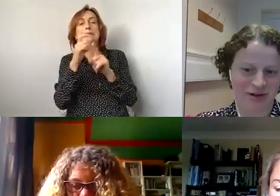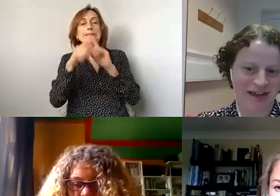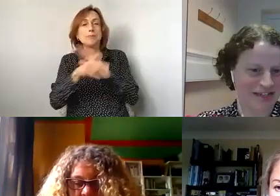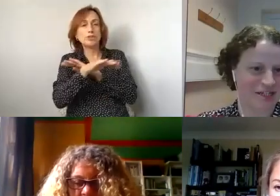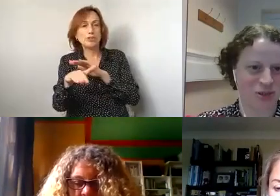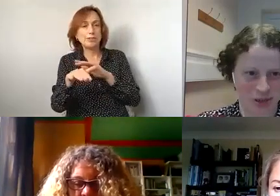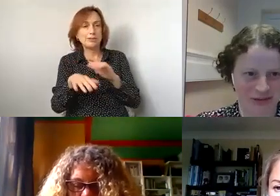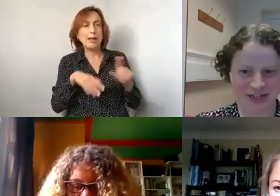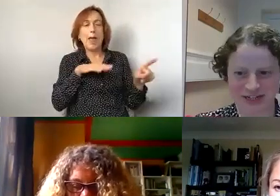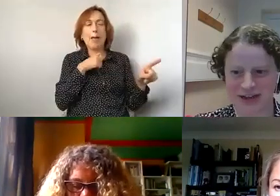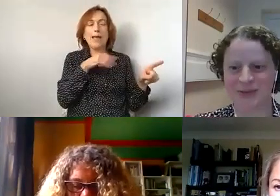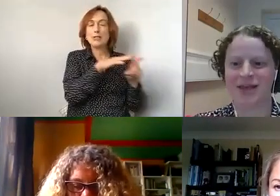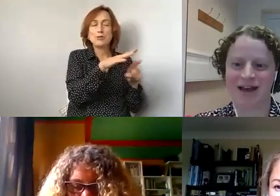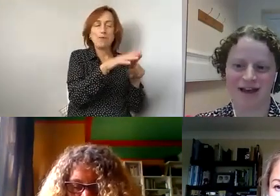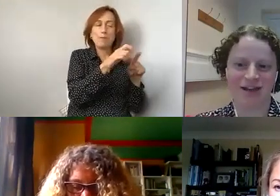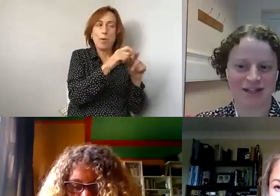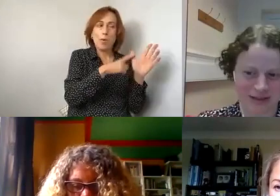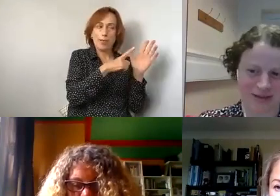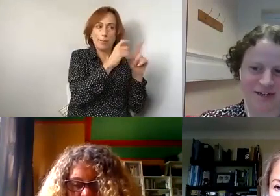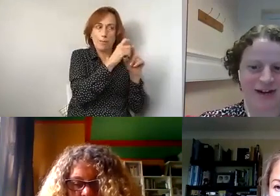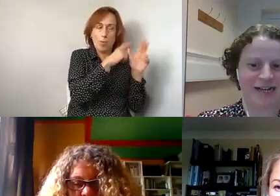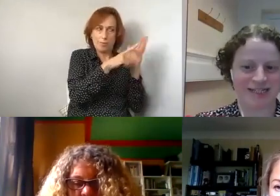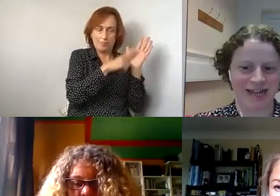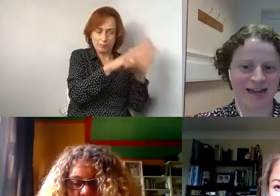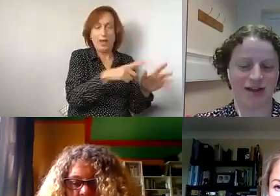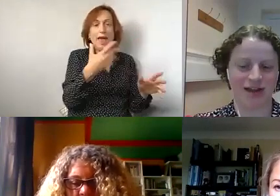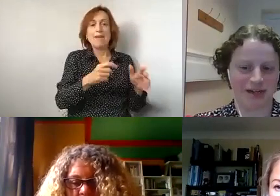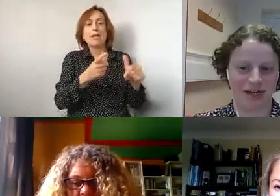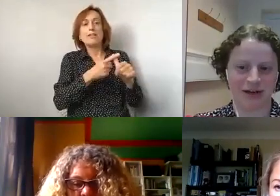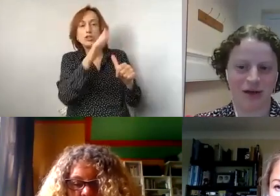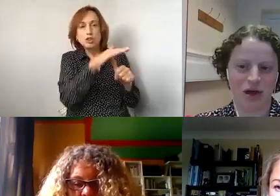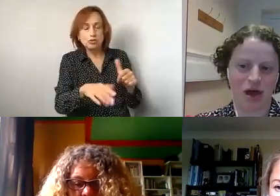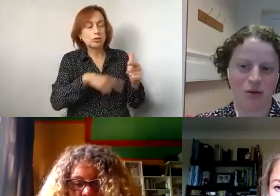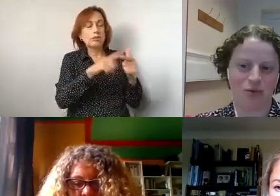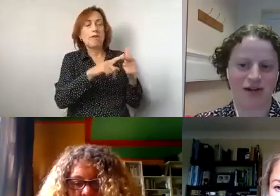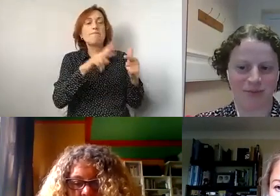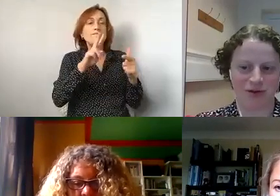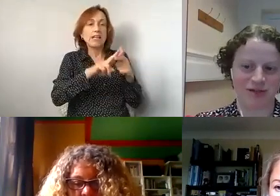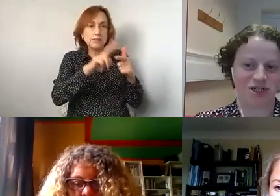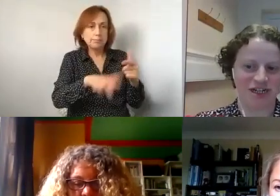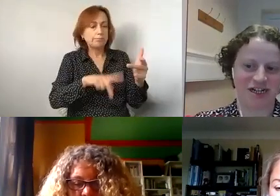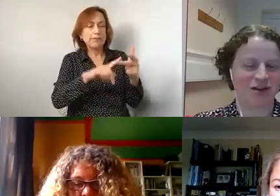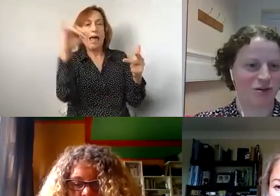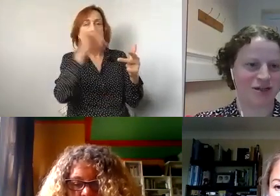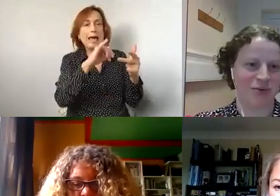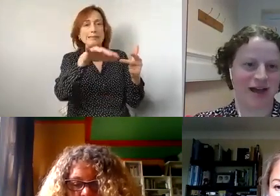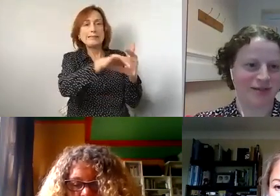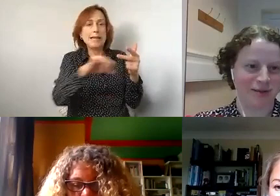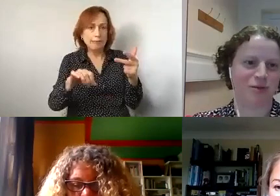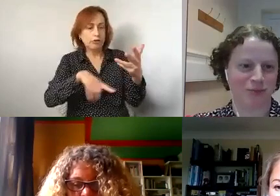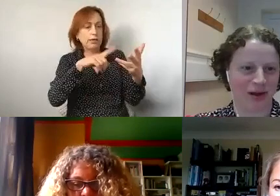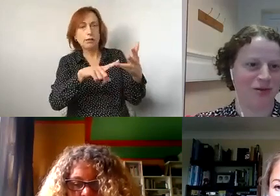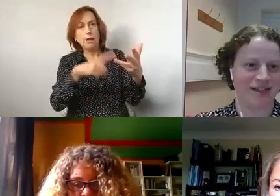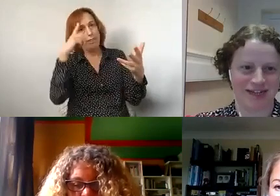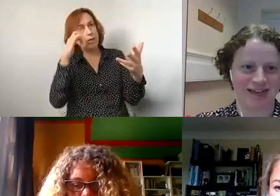there is a children's commissioner, a victims commissioner and an anti-slavery commissioner, wouldn't it be strategically good to have